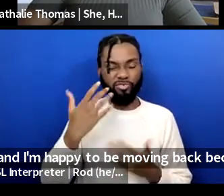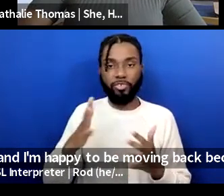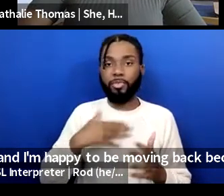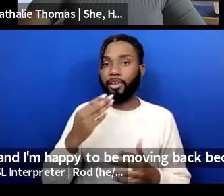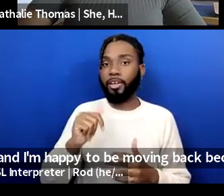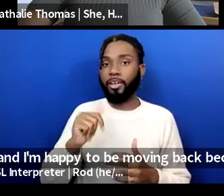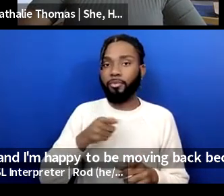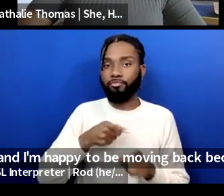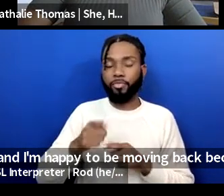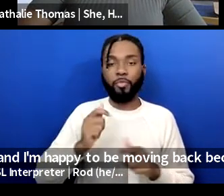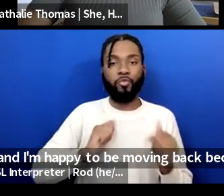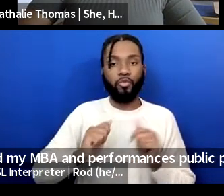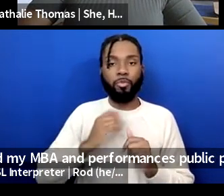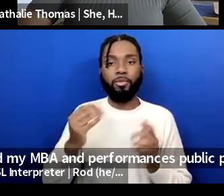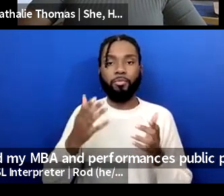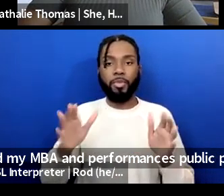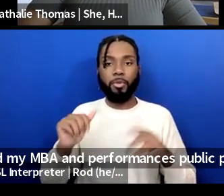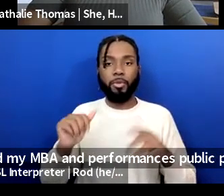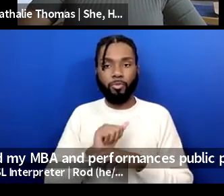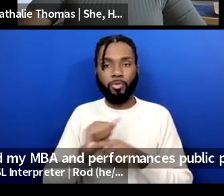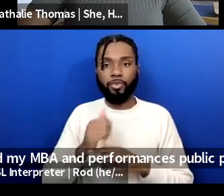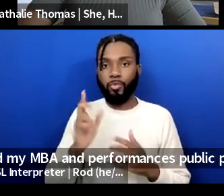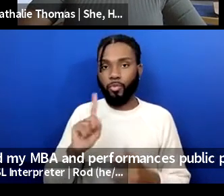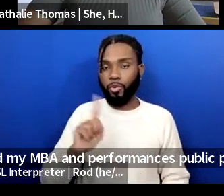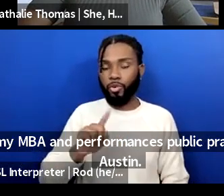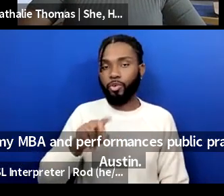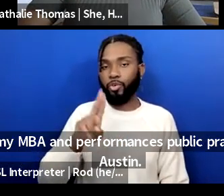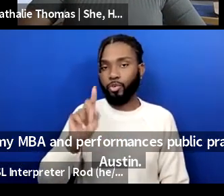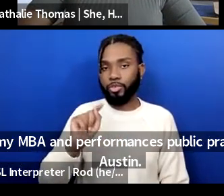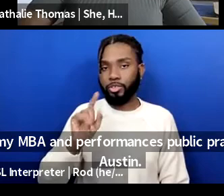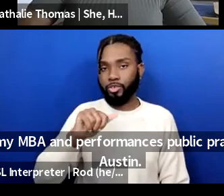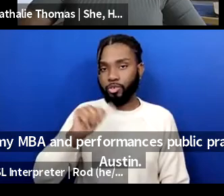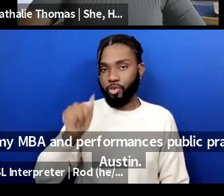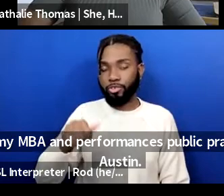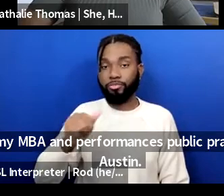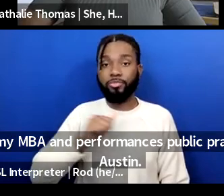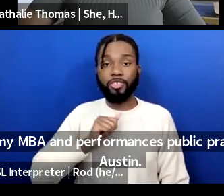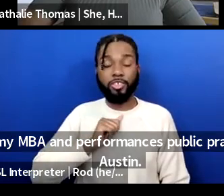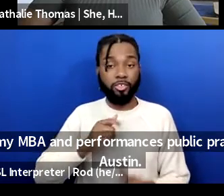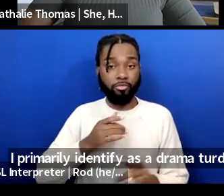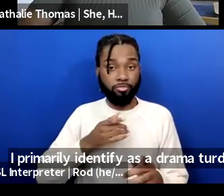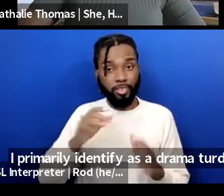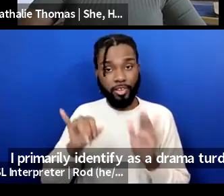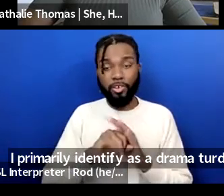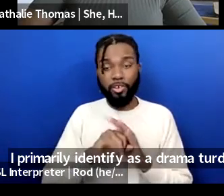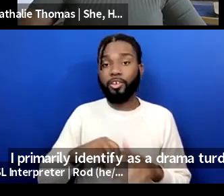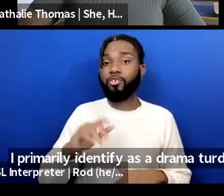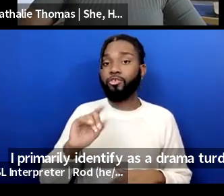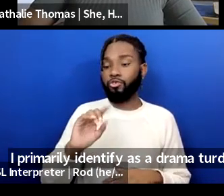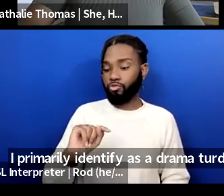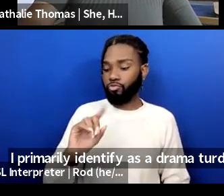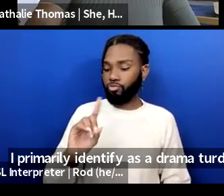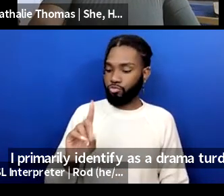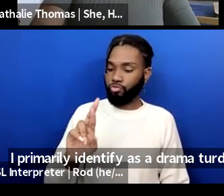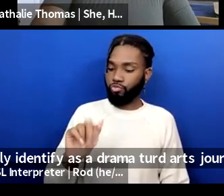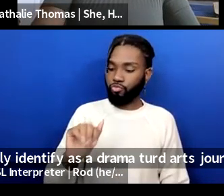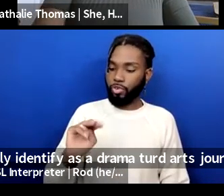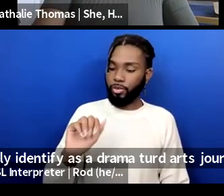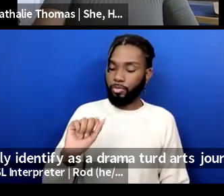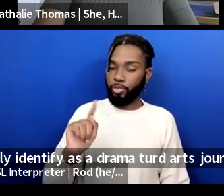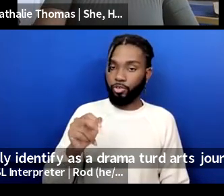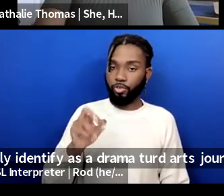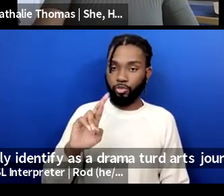Performance as Public Practice at UT Austin. I primarily identify as a dramaturg, arts journalist, and oral